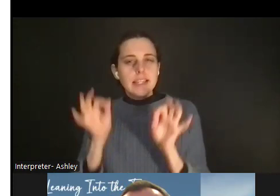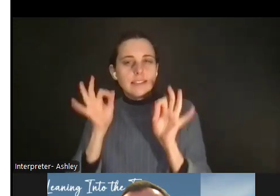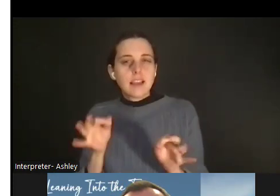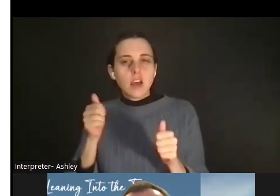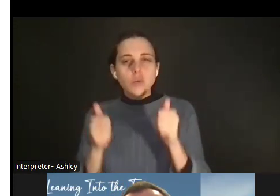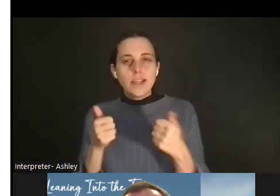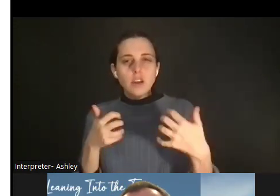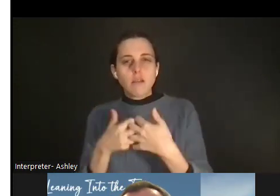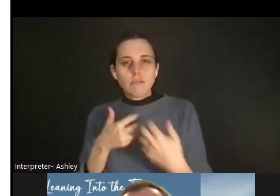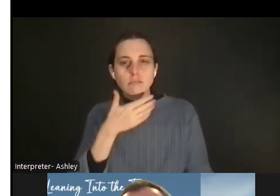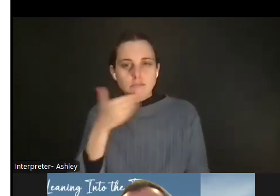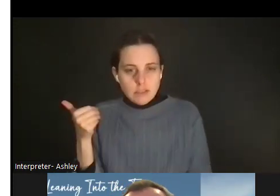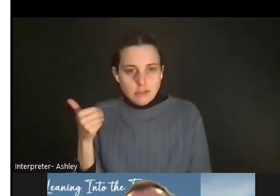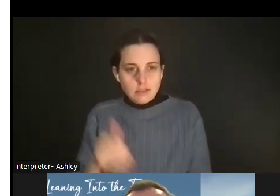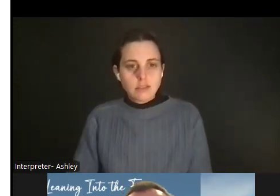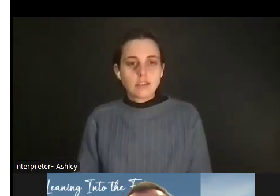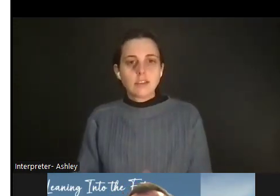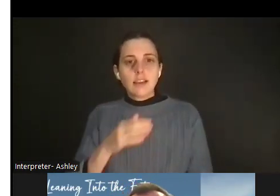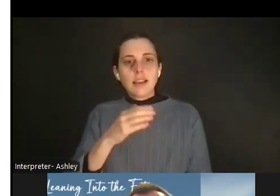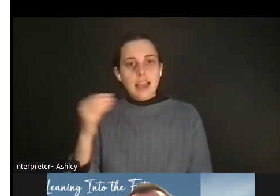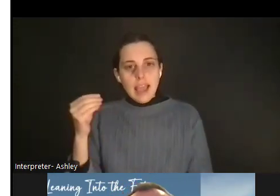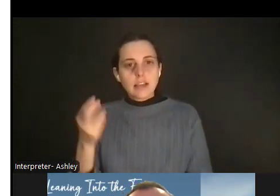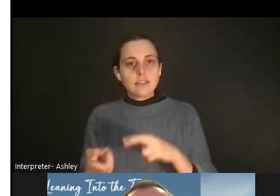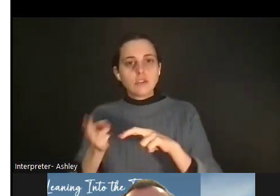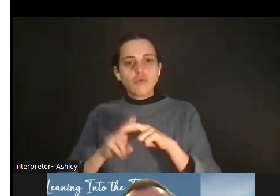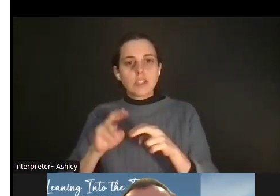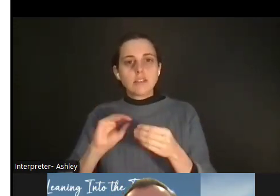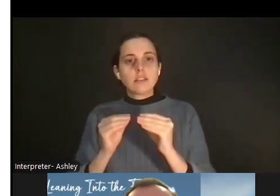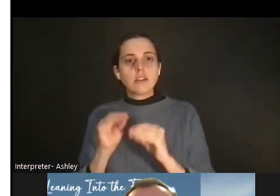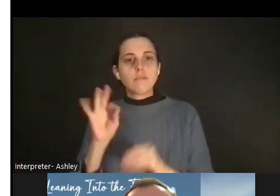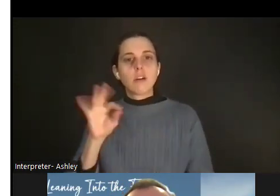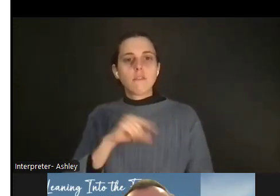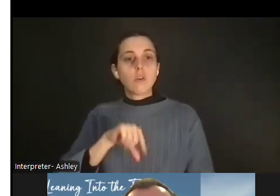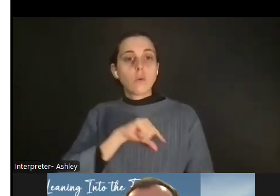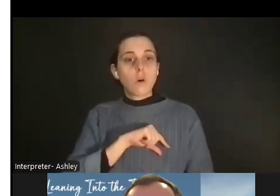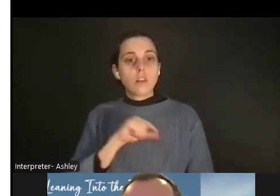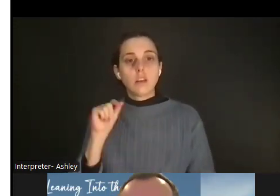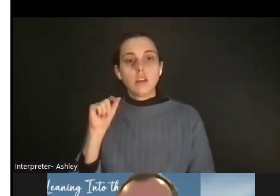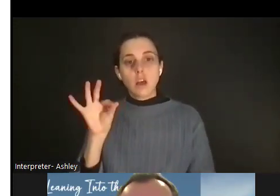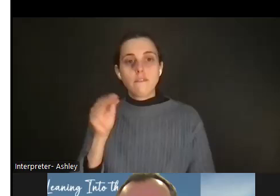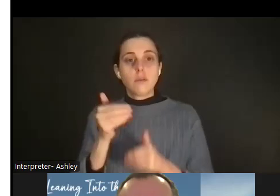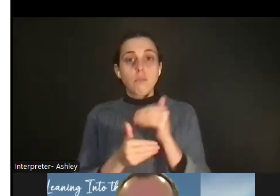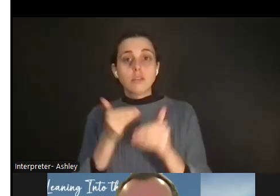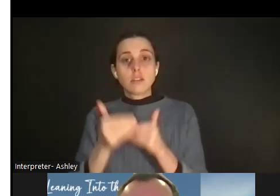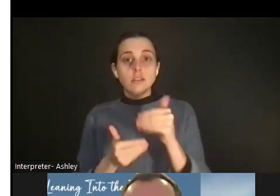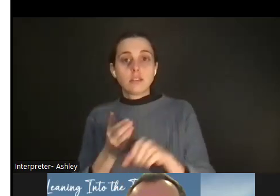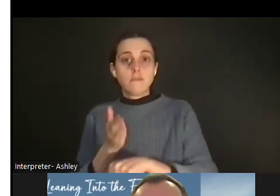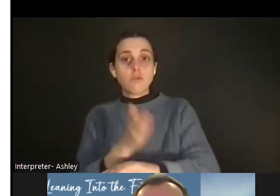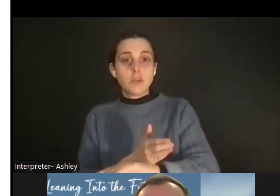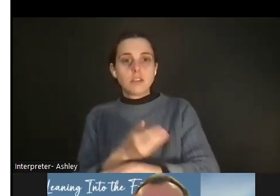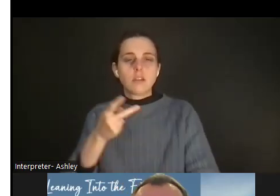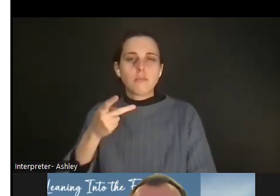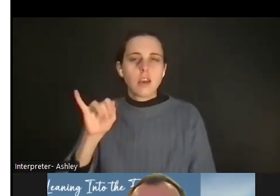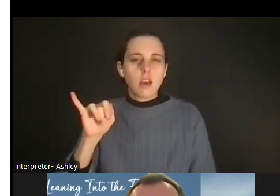number of the number of process improvements and the quality of those process improvements or those PIs.